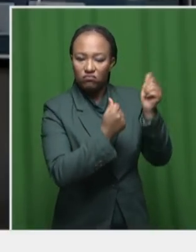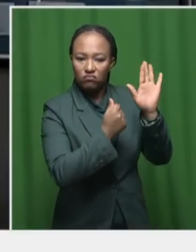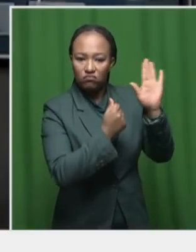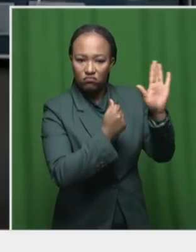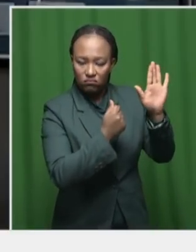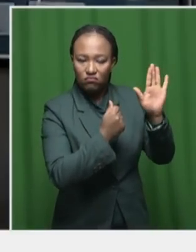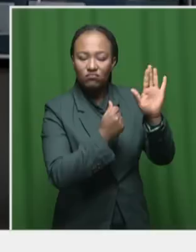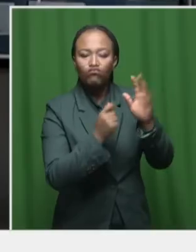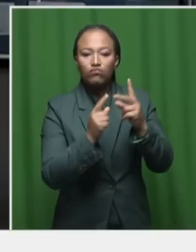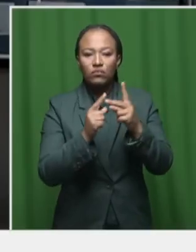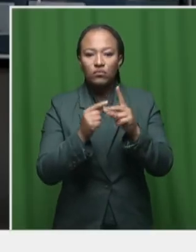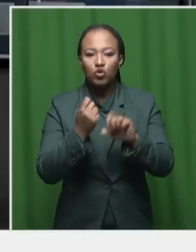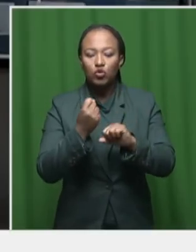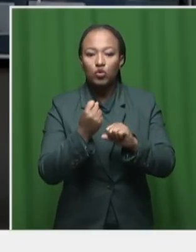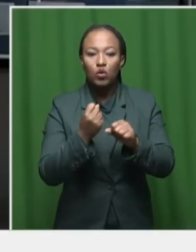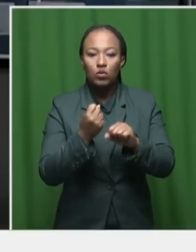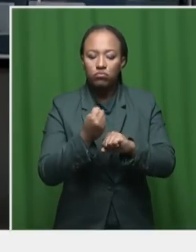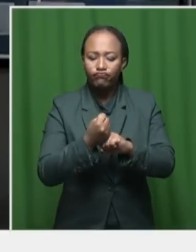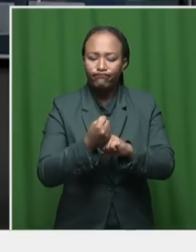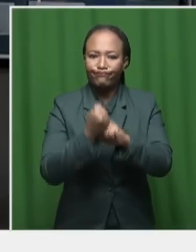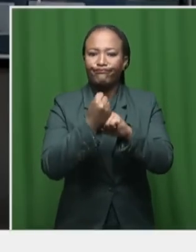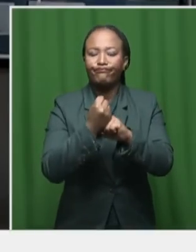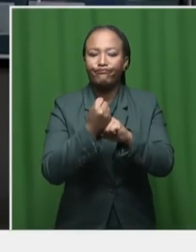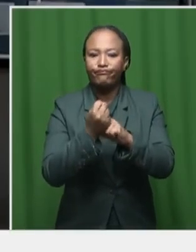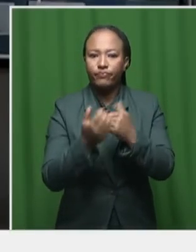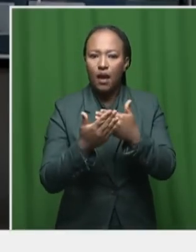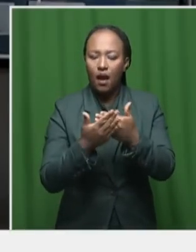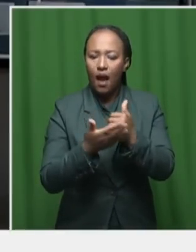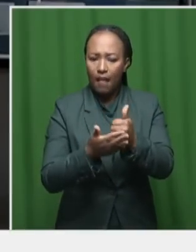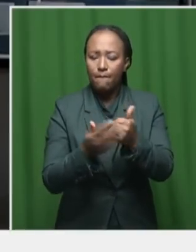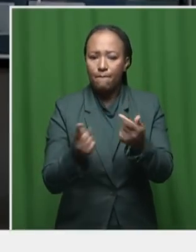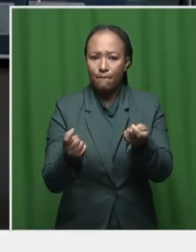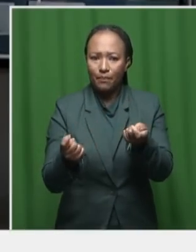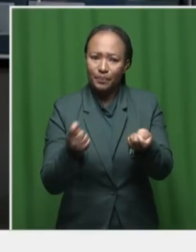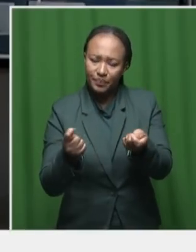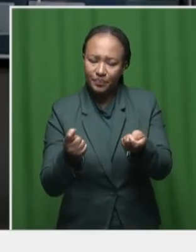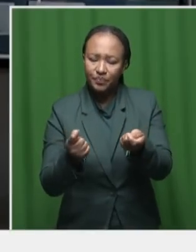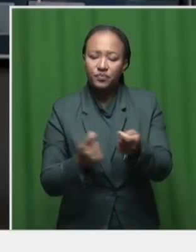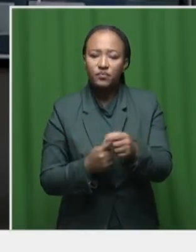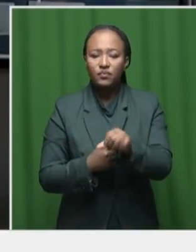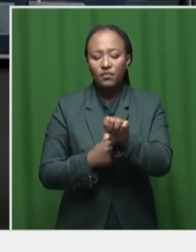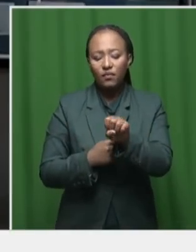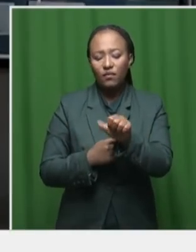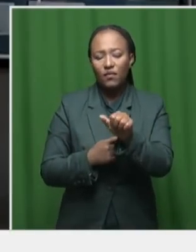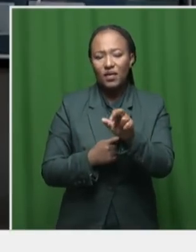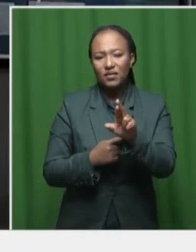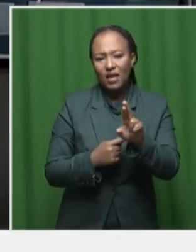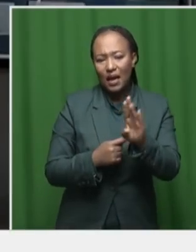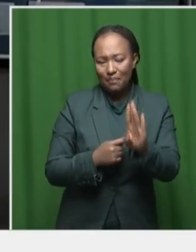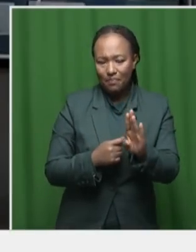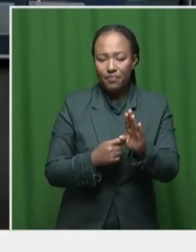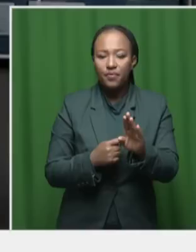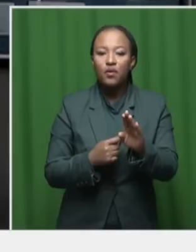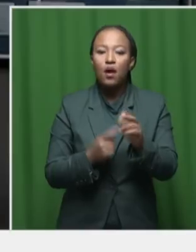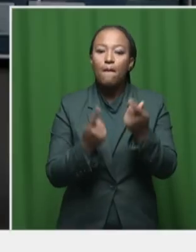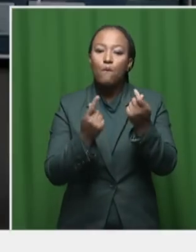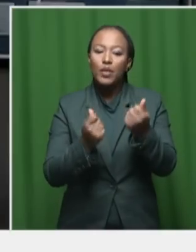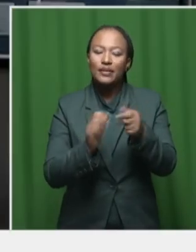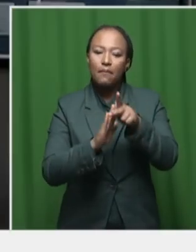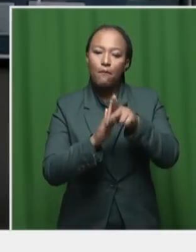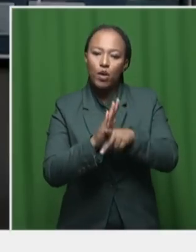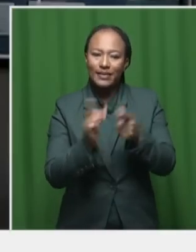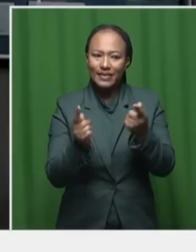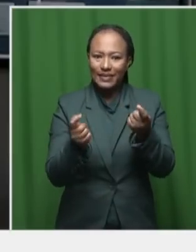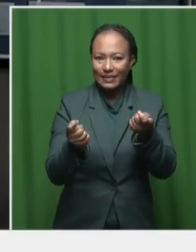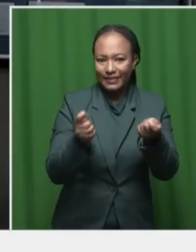expansionary, boosting inflation in South Africa, and at the same time we've got monetary policy, which is slightly restrictive, trying to get inflation under